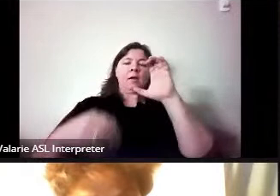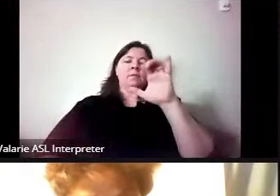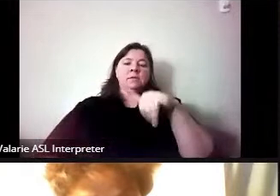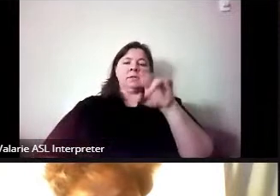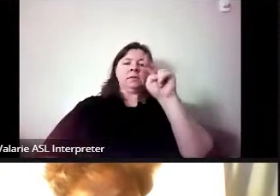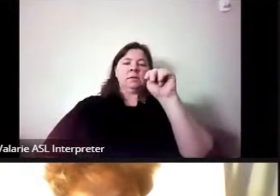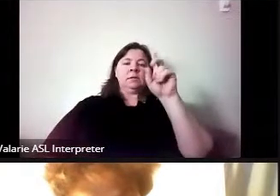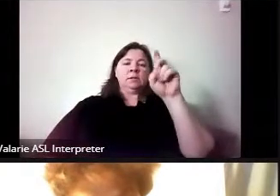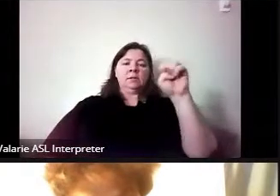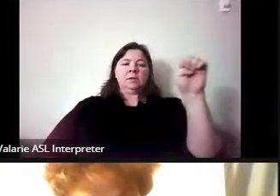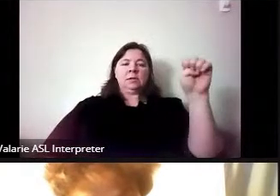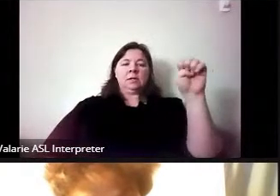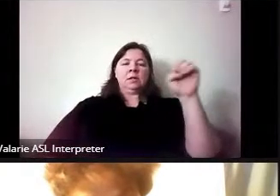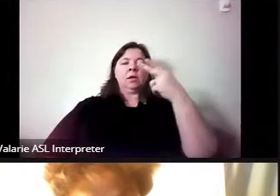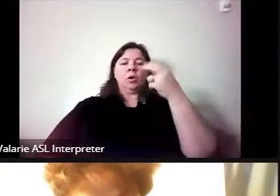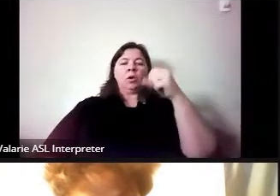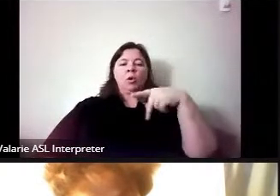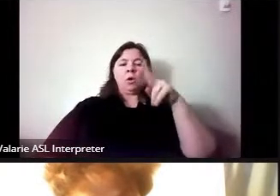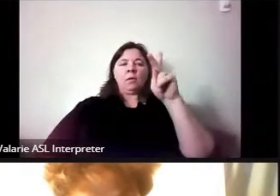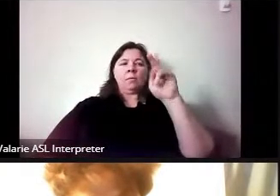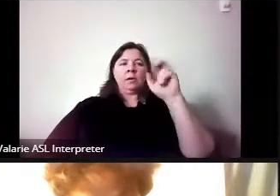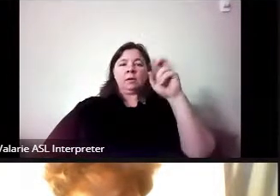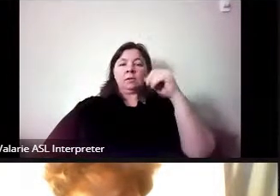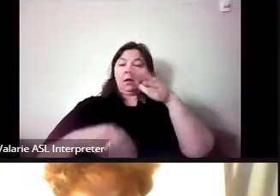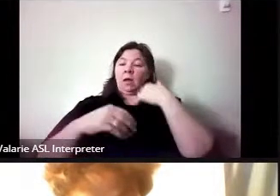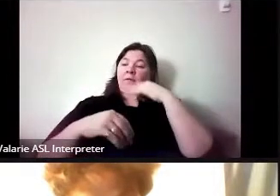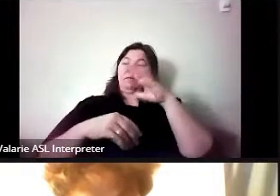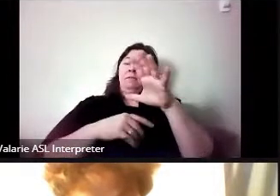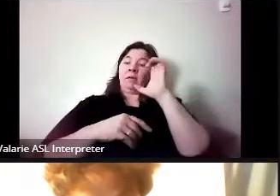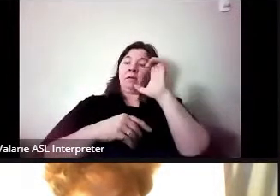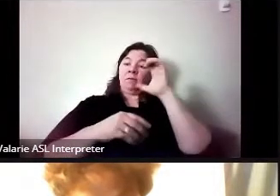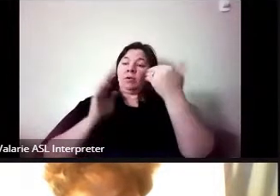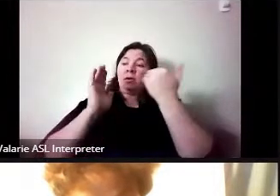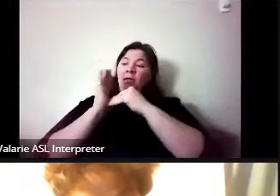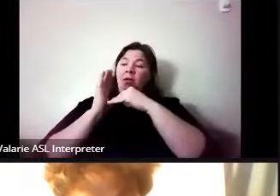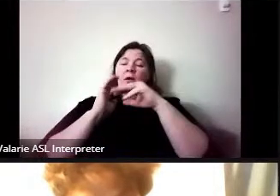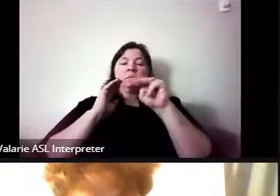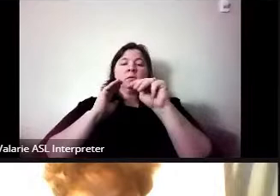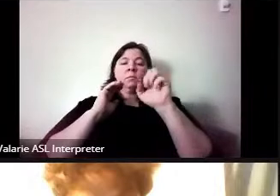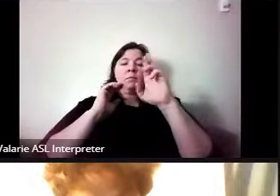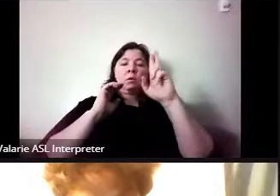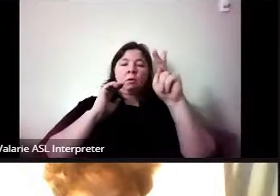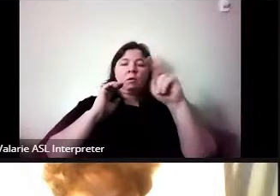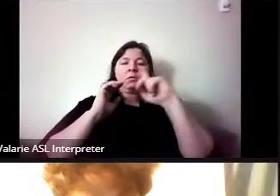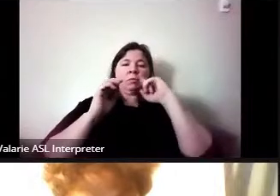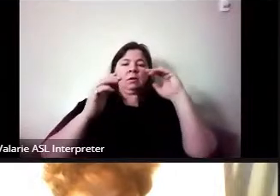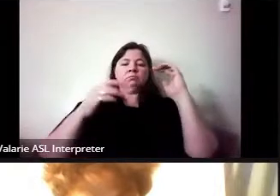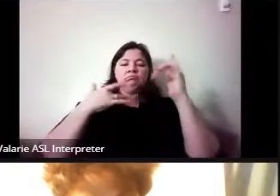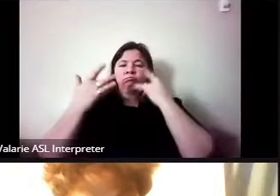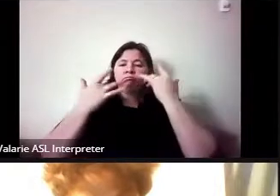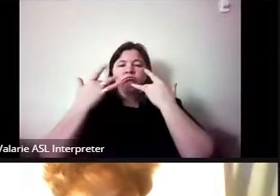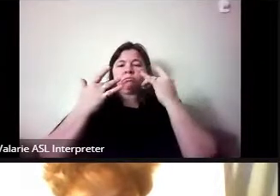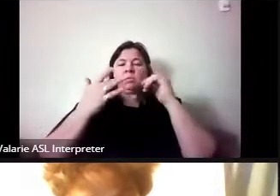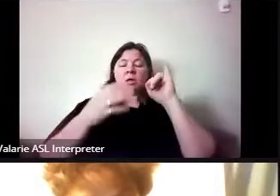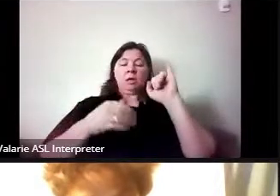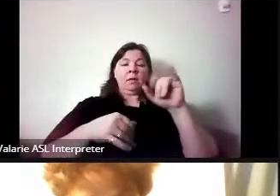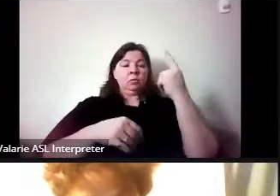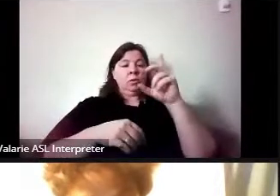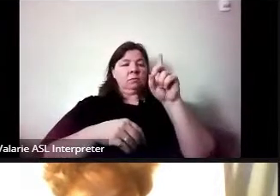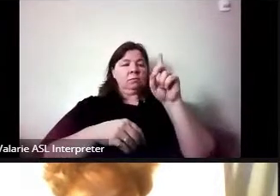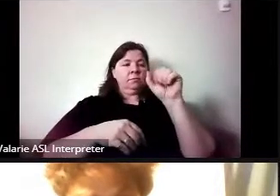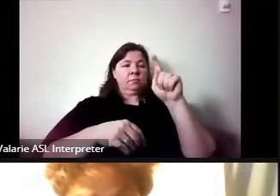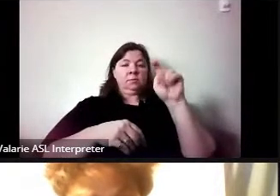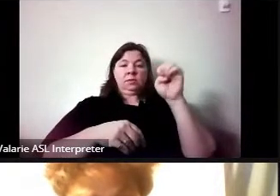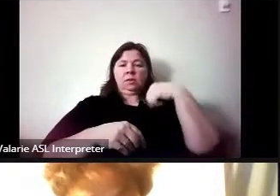and while we were on the call, we hit the 500,000 mark. It was so exciting. So that was definitely a date that we'll